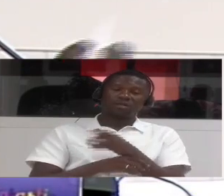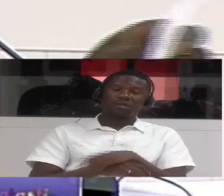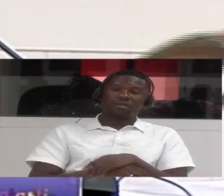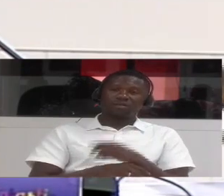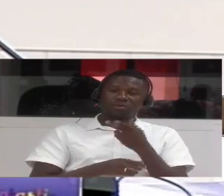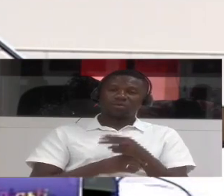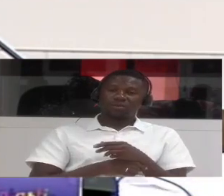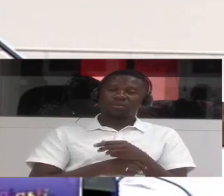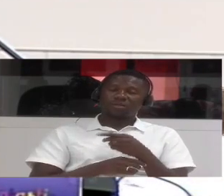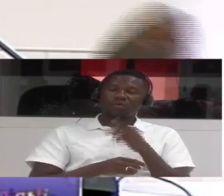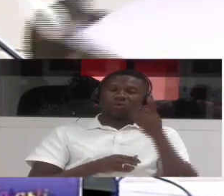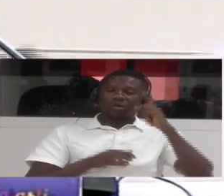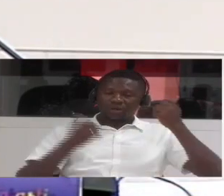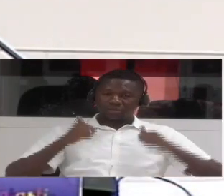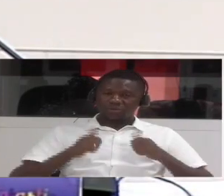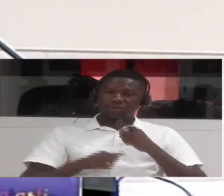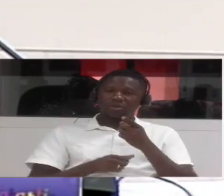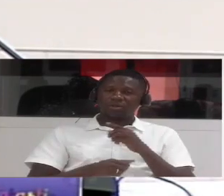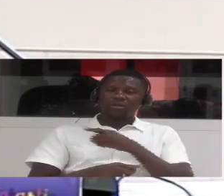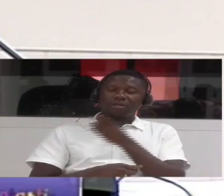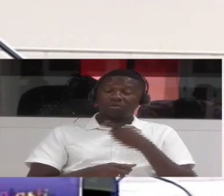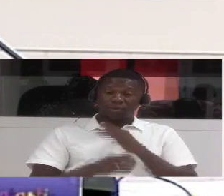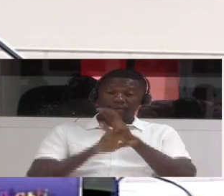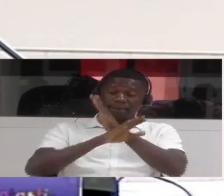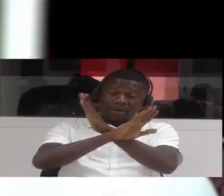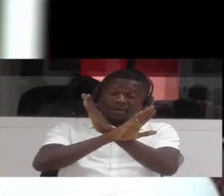And what happened to them? They were banned, weren't they?